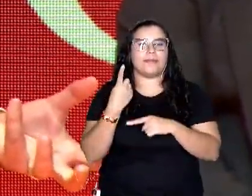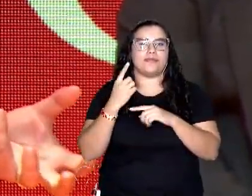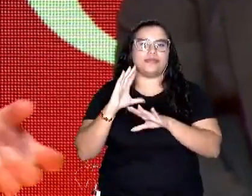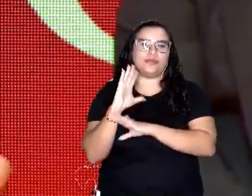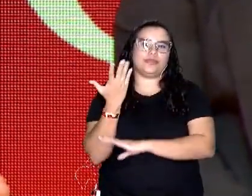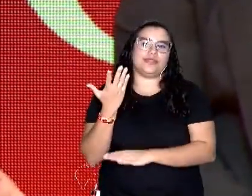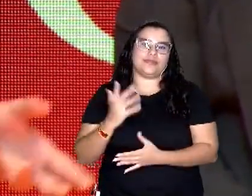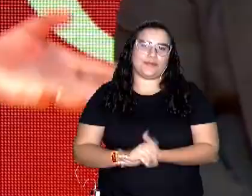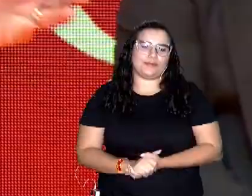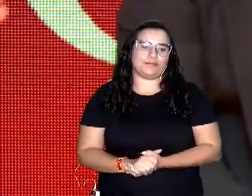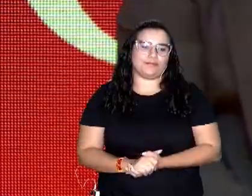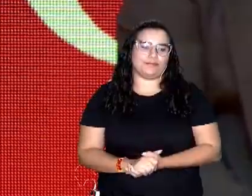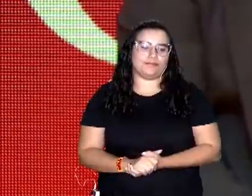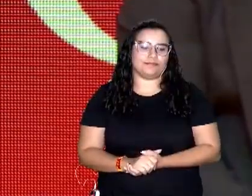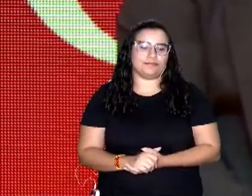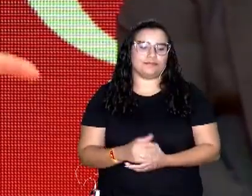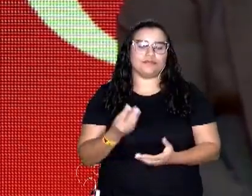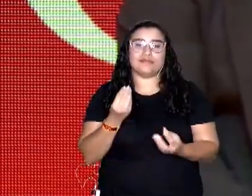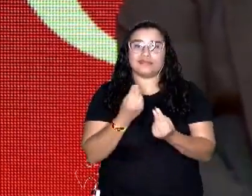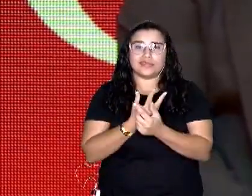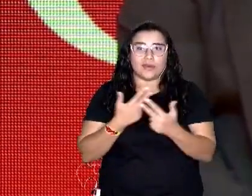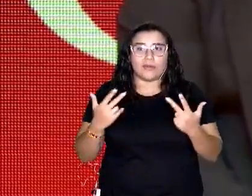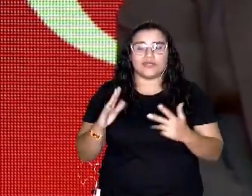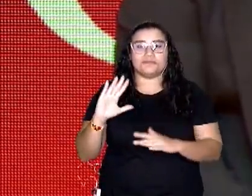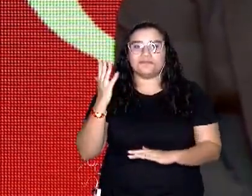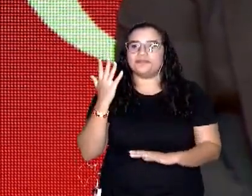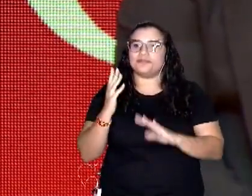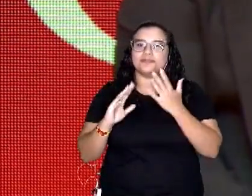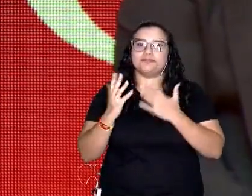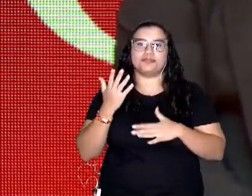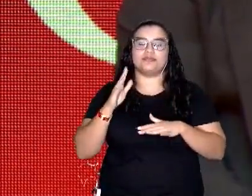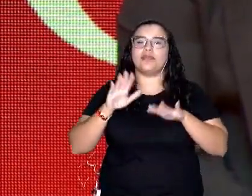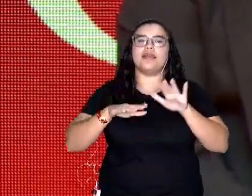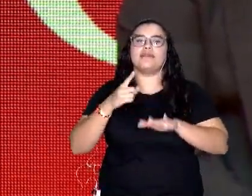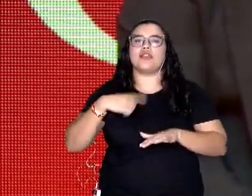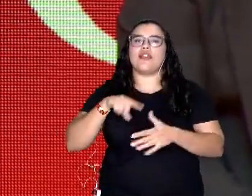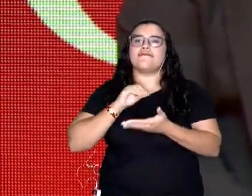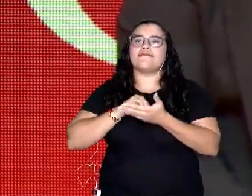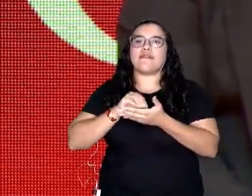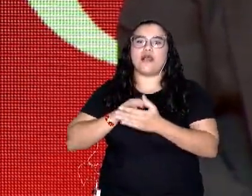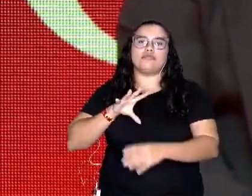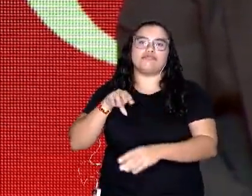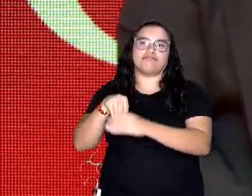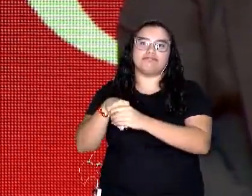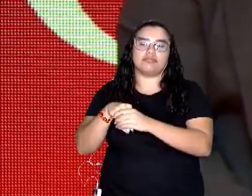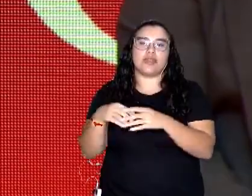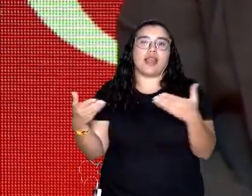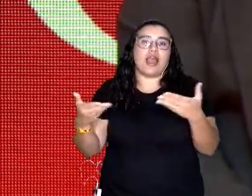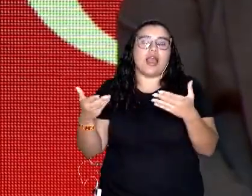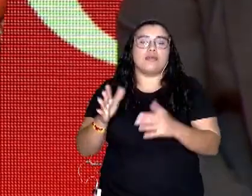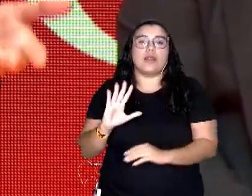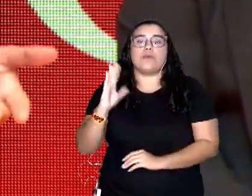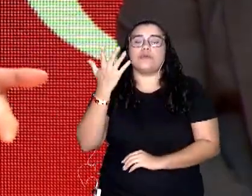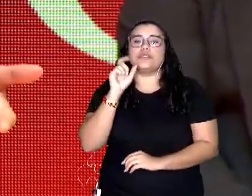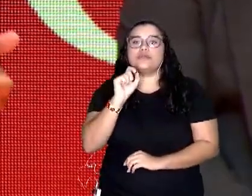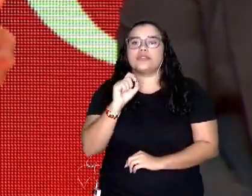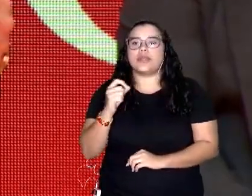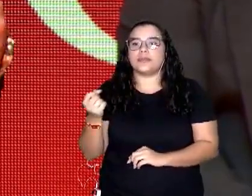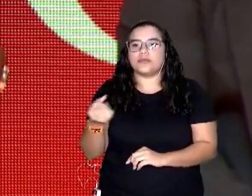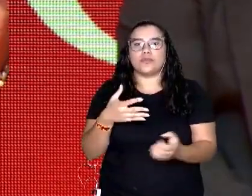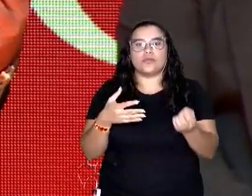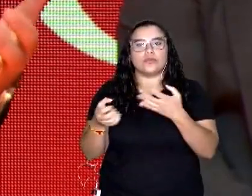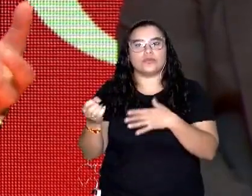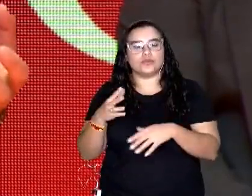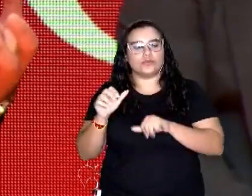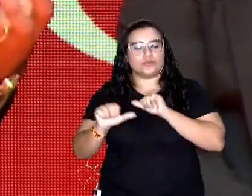was not involved. What we are seeing now is, with all these changes in digitization, automation, these rapid changes,